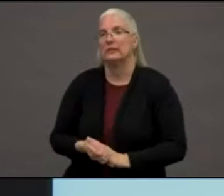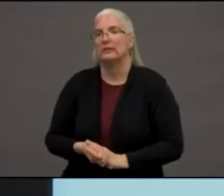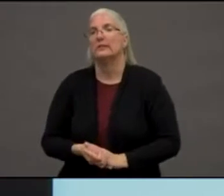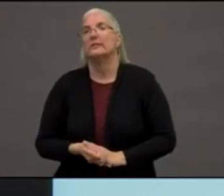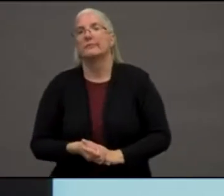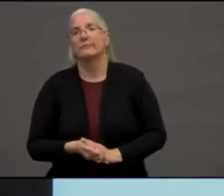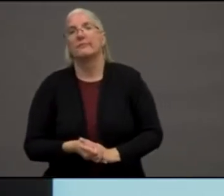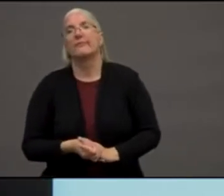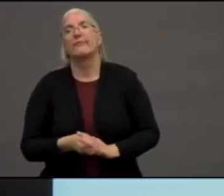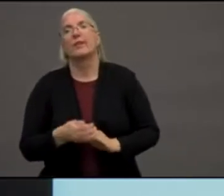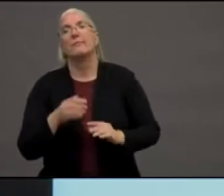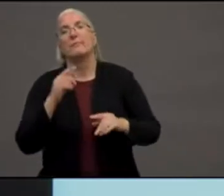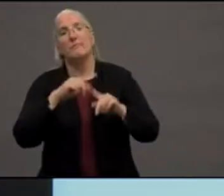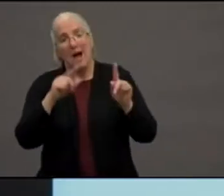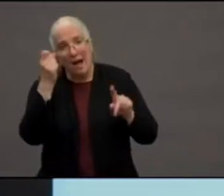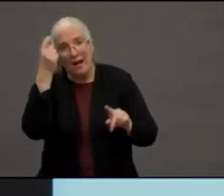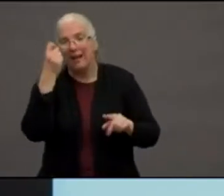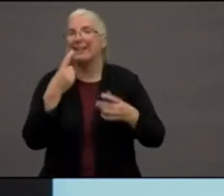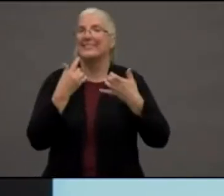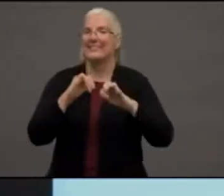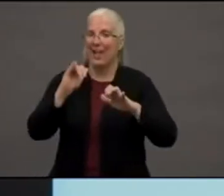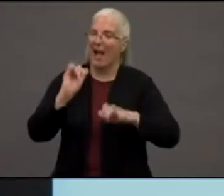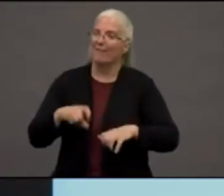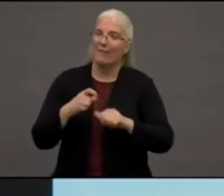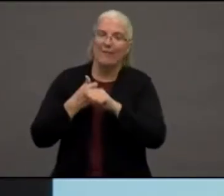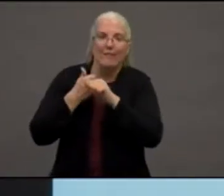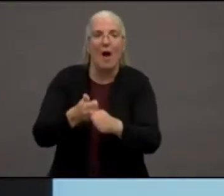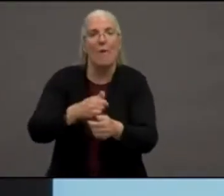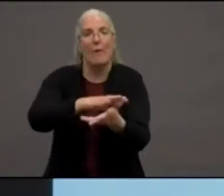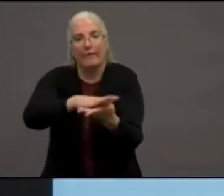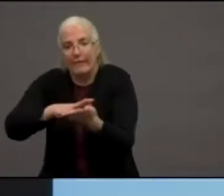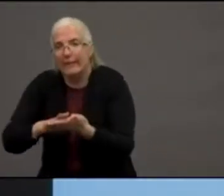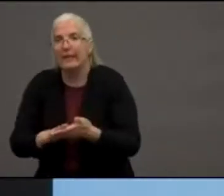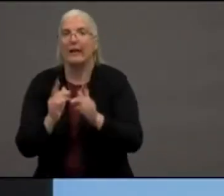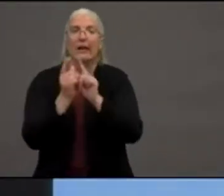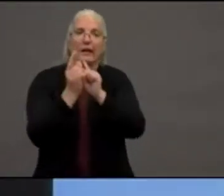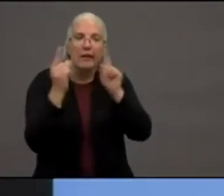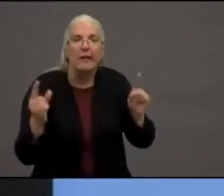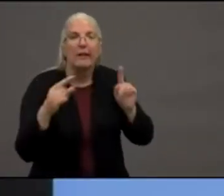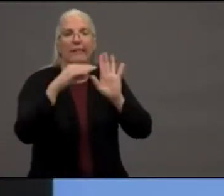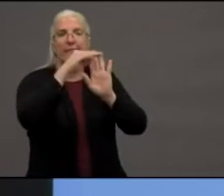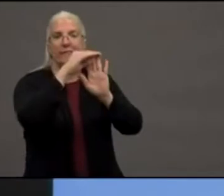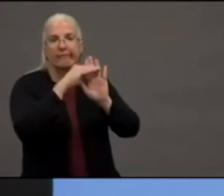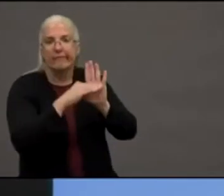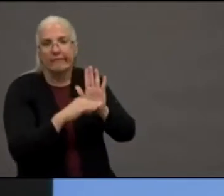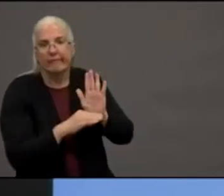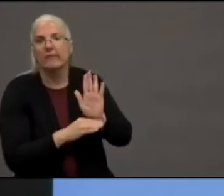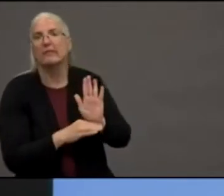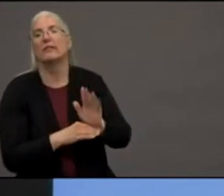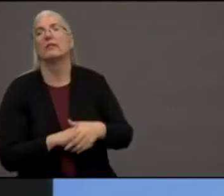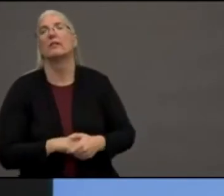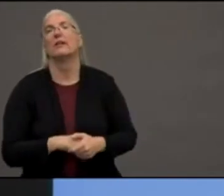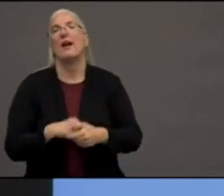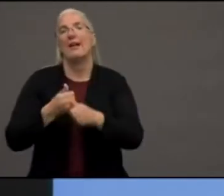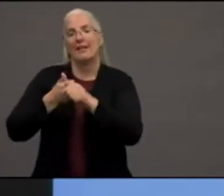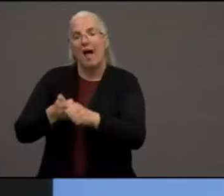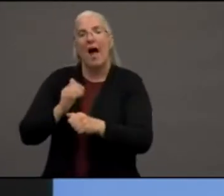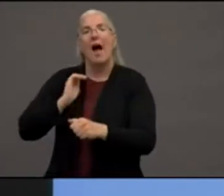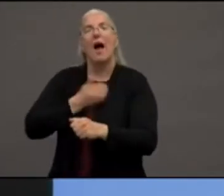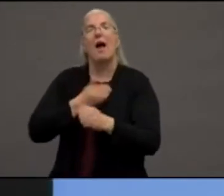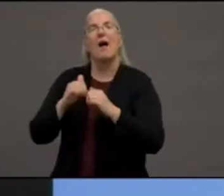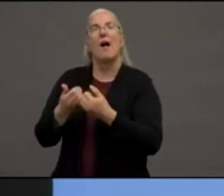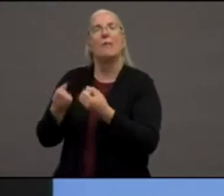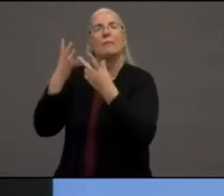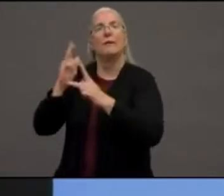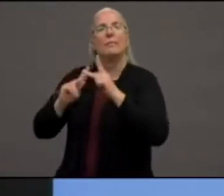have to follow, like I was saying before, our social distancing protocol and our density requirements and limitations. All